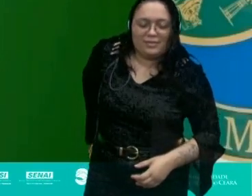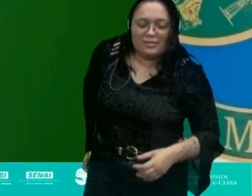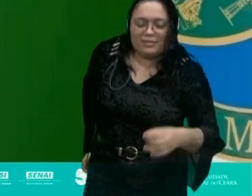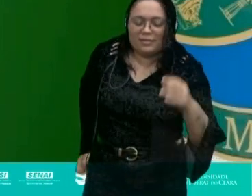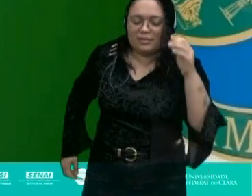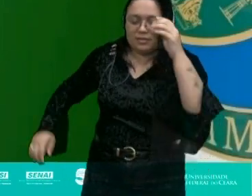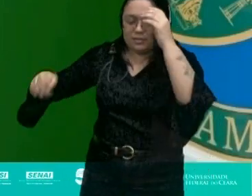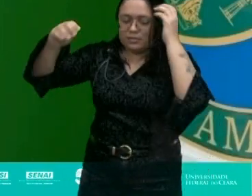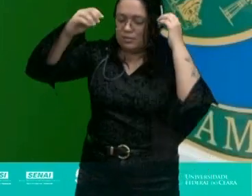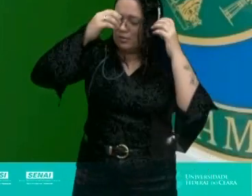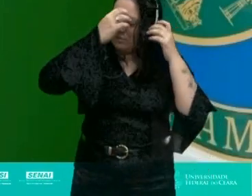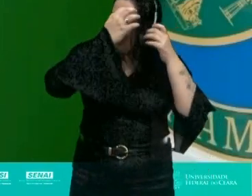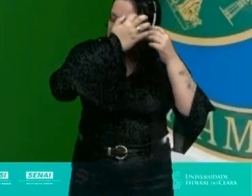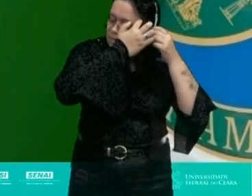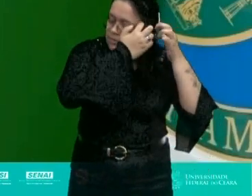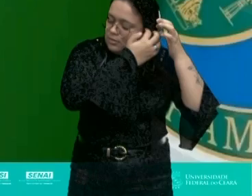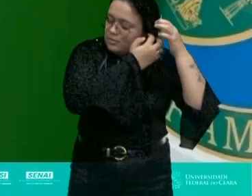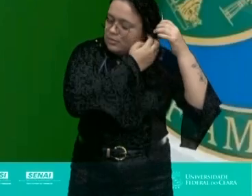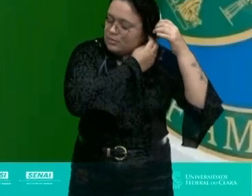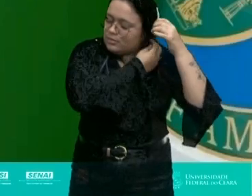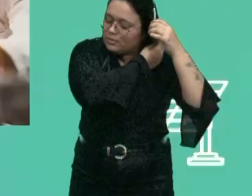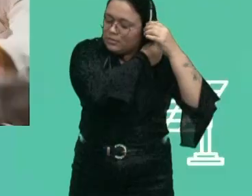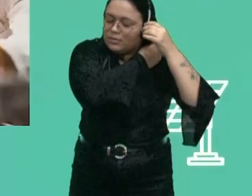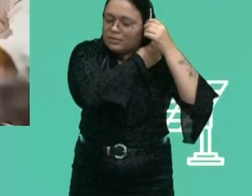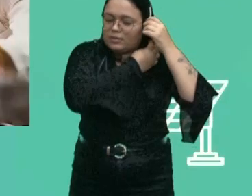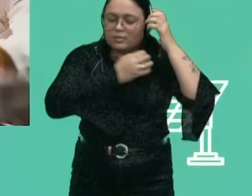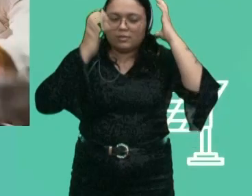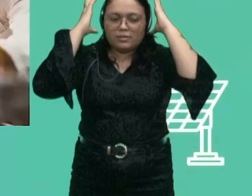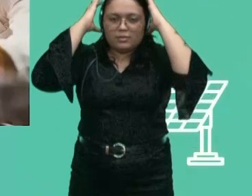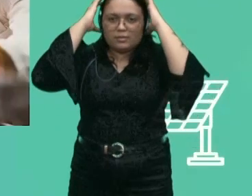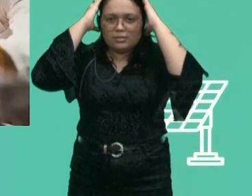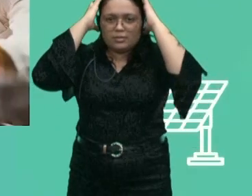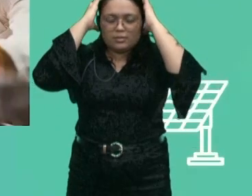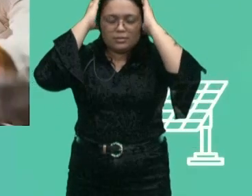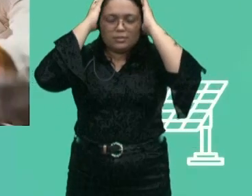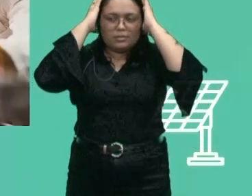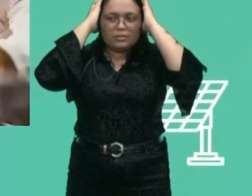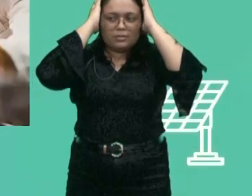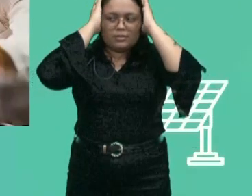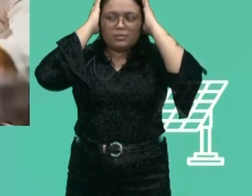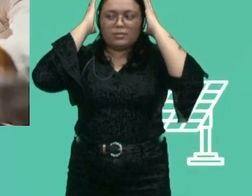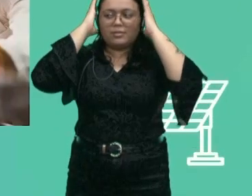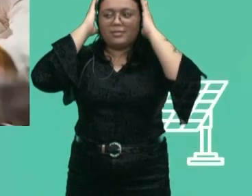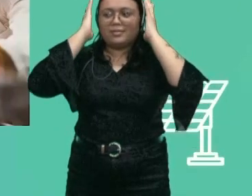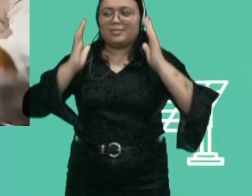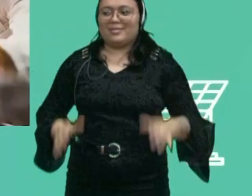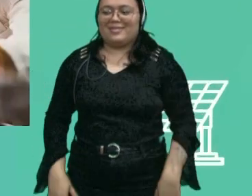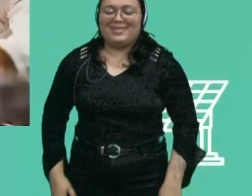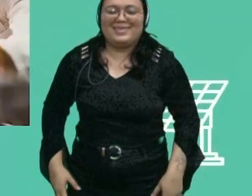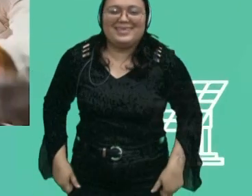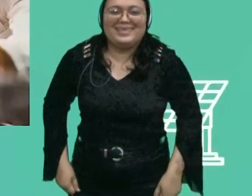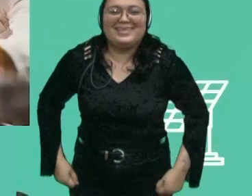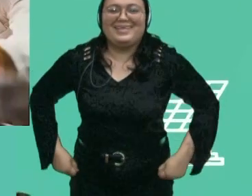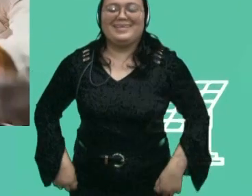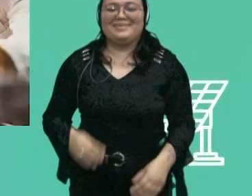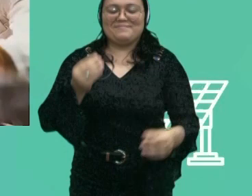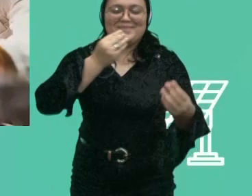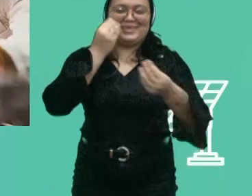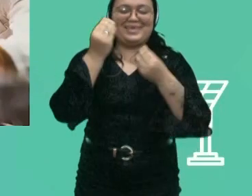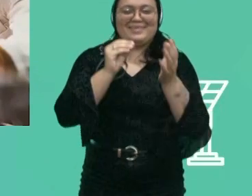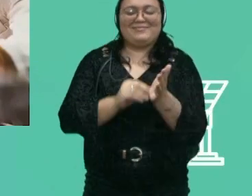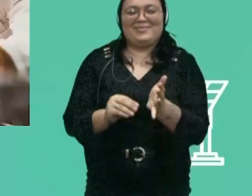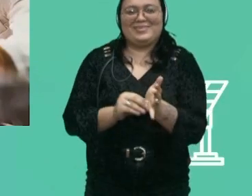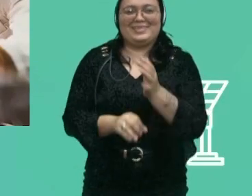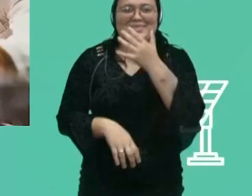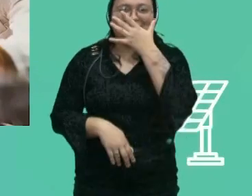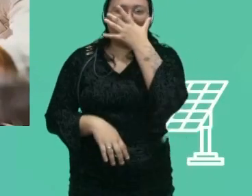the Hydrogen and Fuel Cell Technologies Office, and also the coordinator for the U.S. Department of